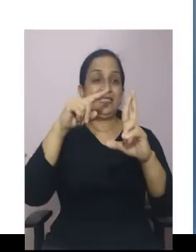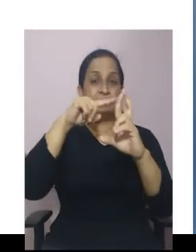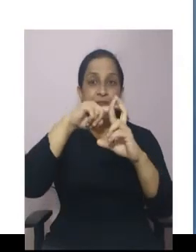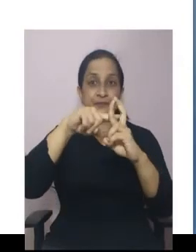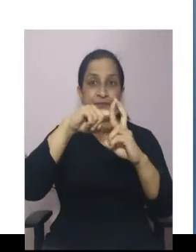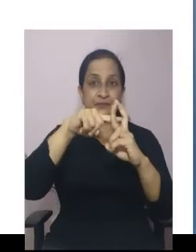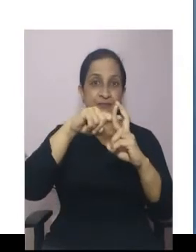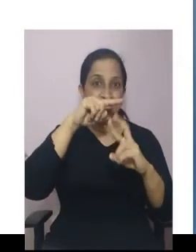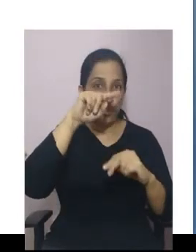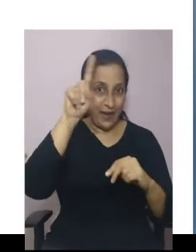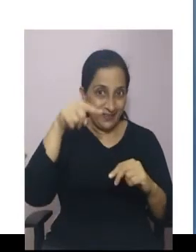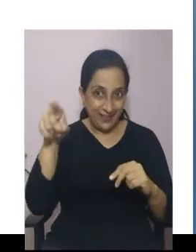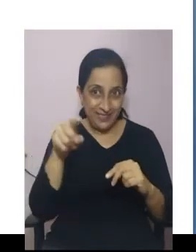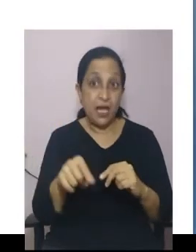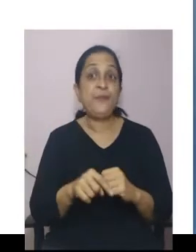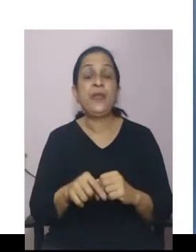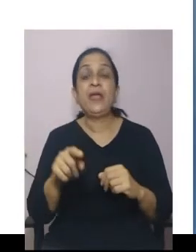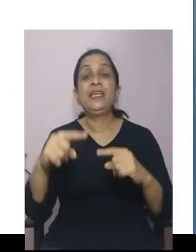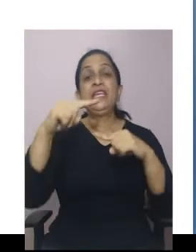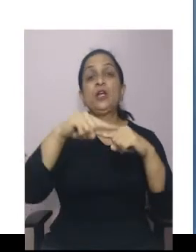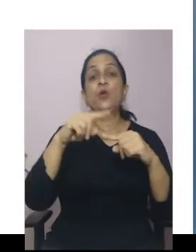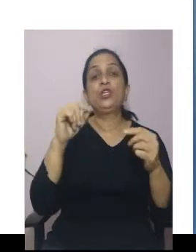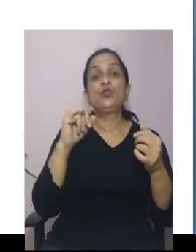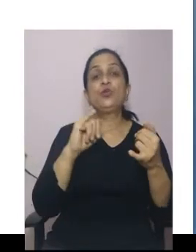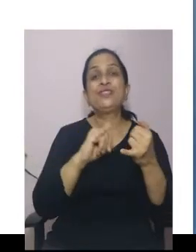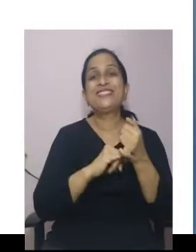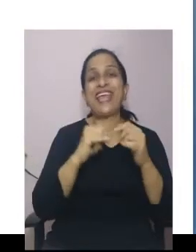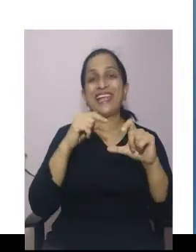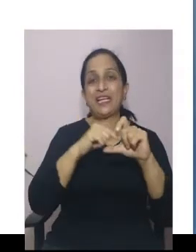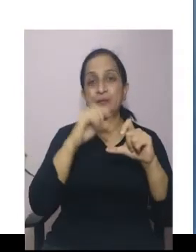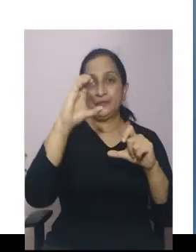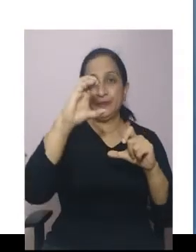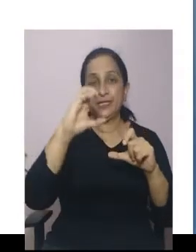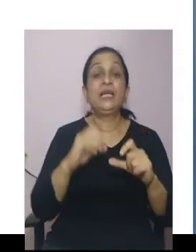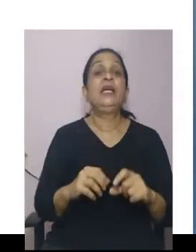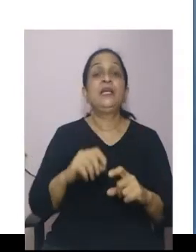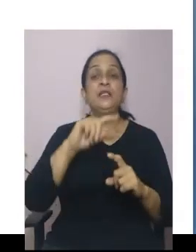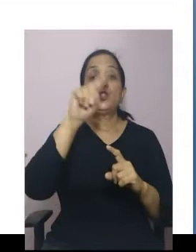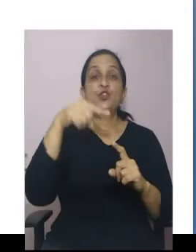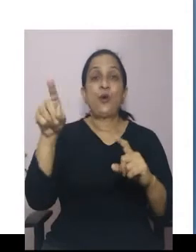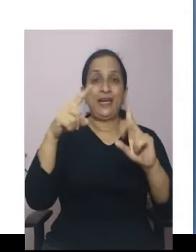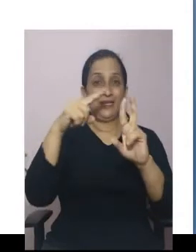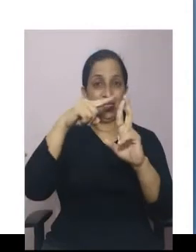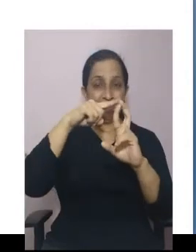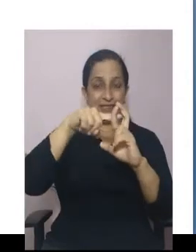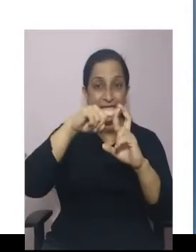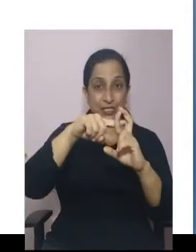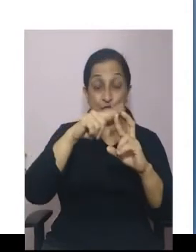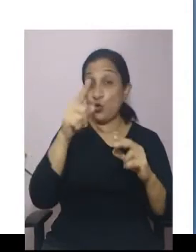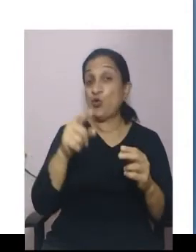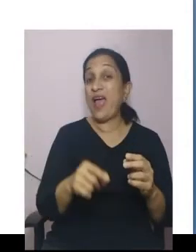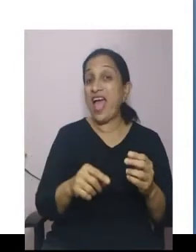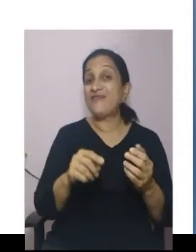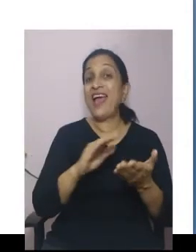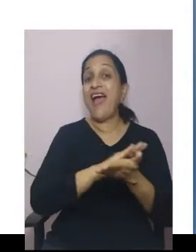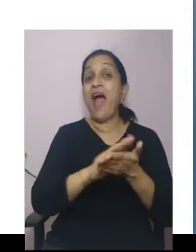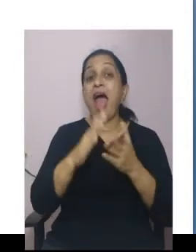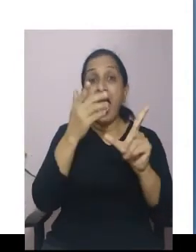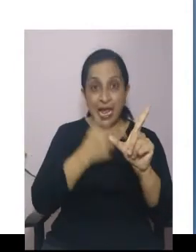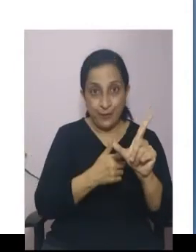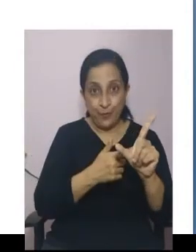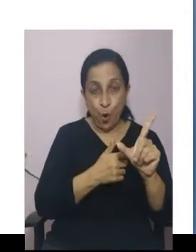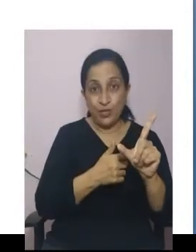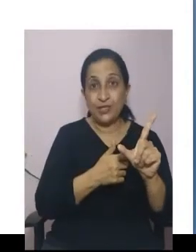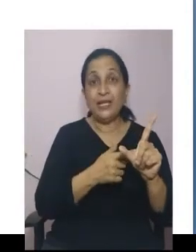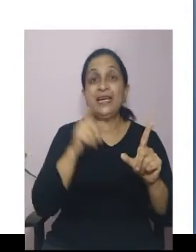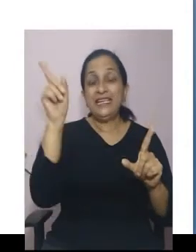theta. Okay, is equal to AC upon, that is hypotenuse divided by